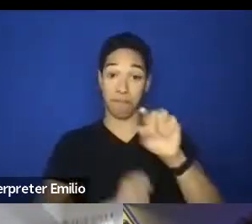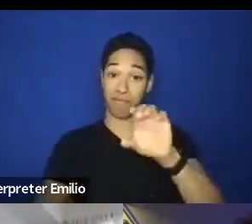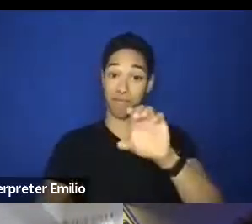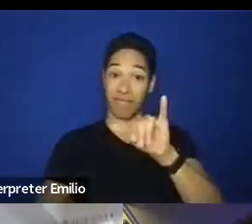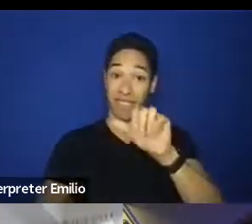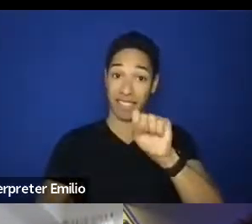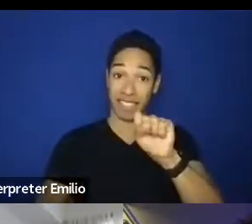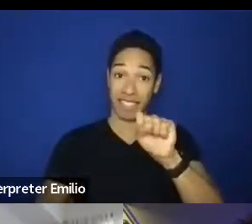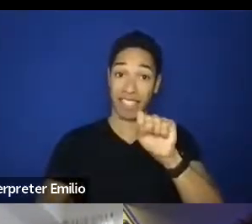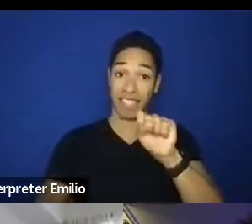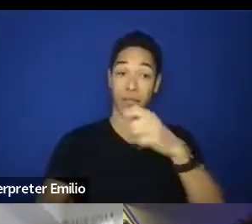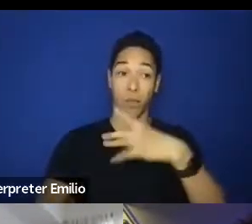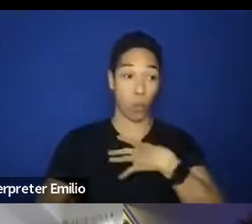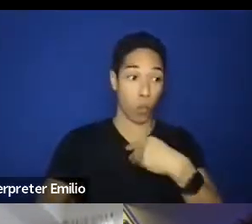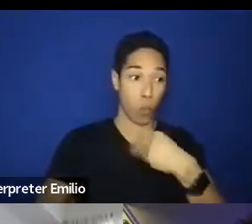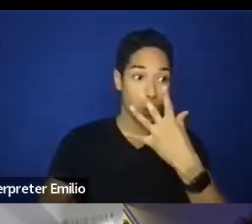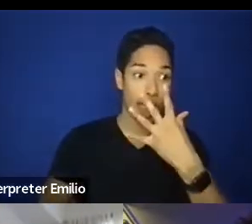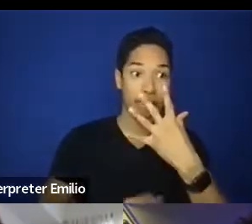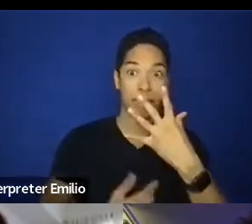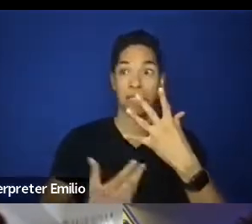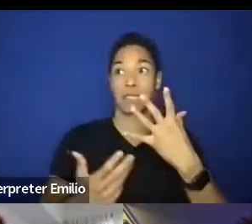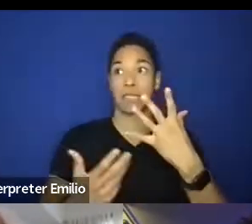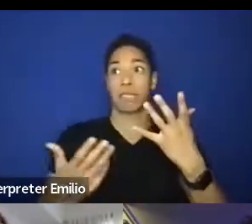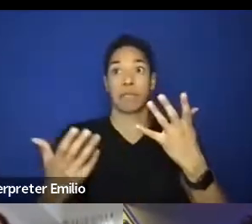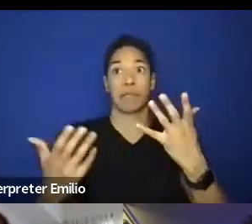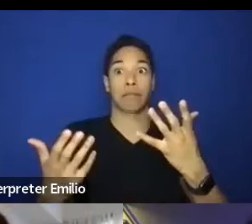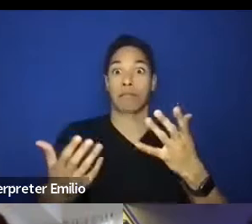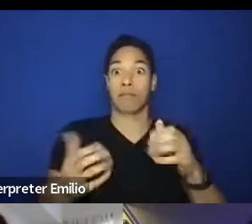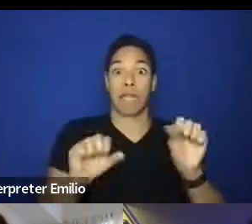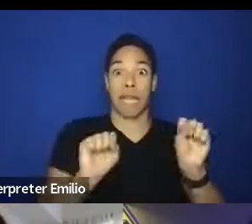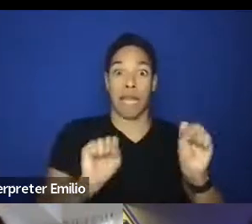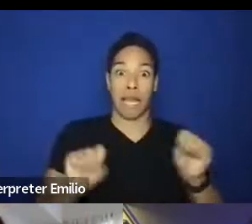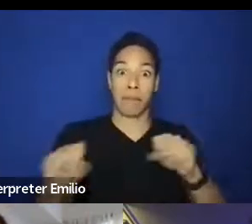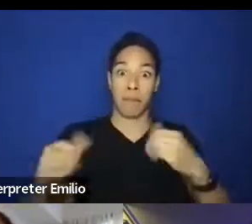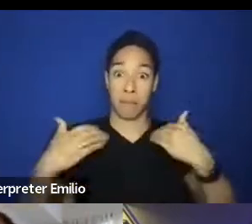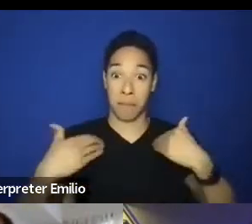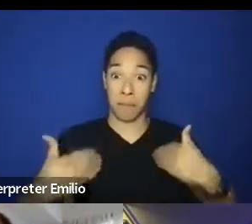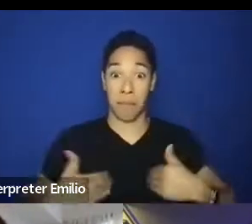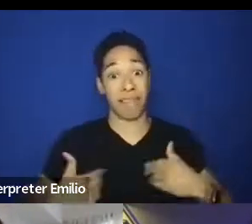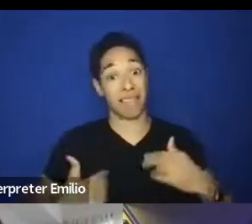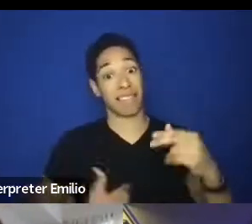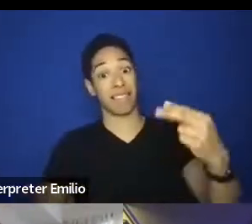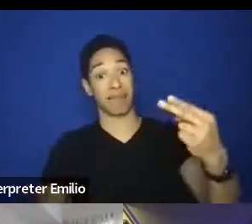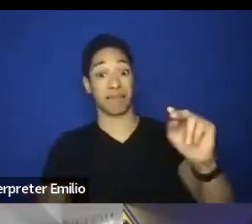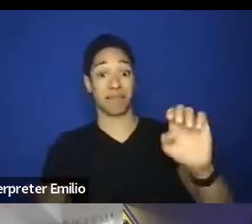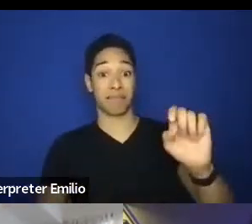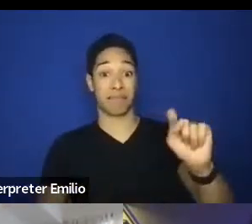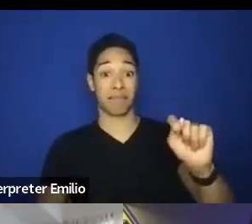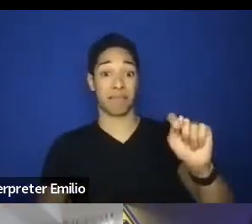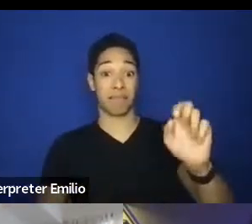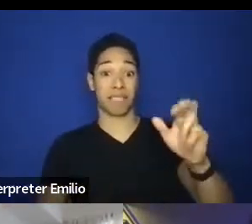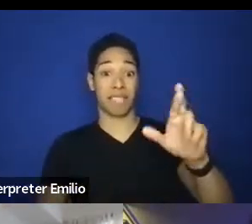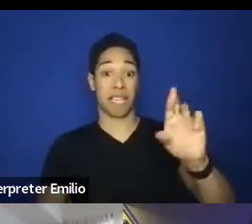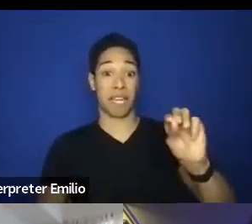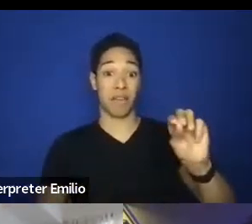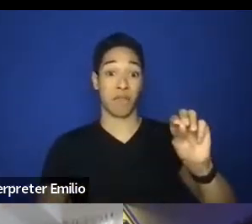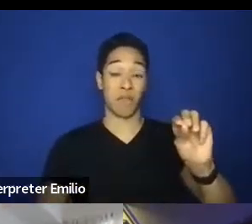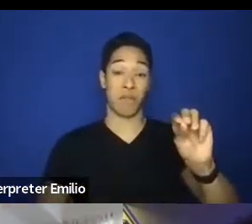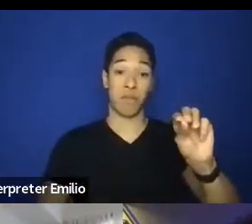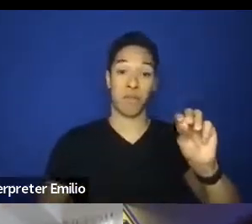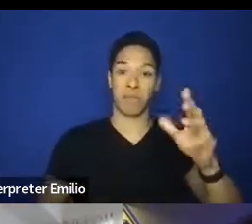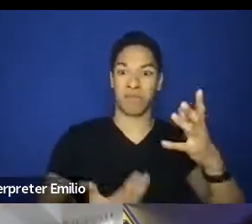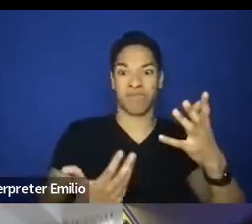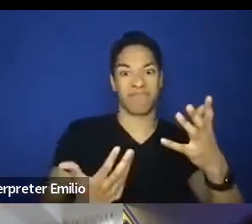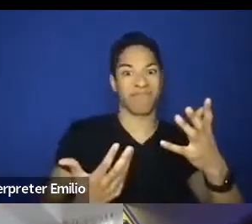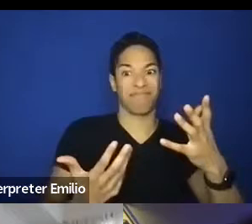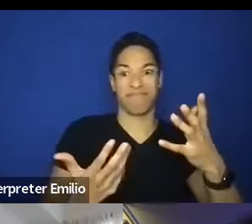white, and able-bodied, heterosexual, you know, then